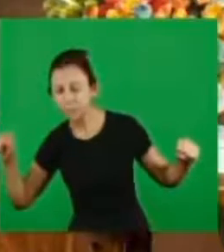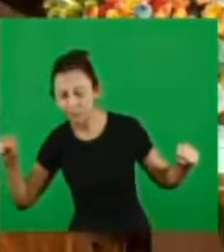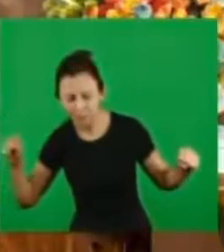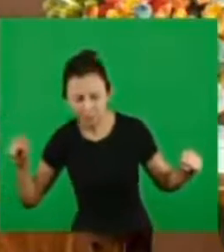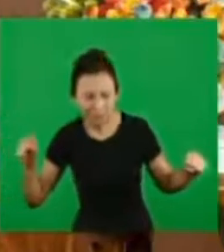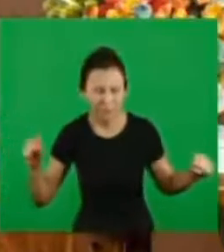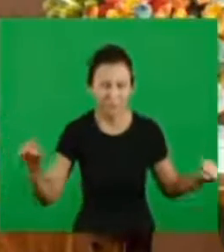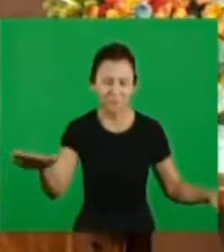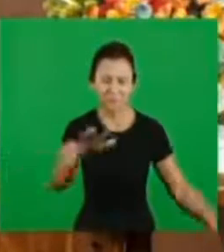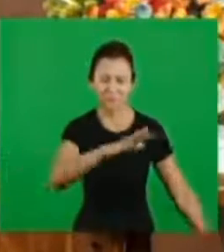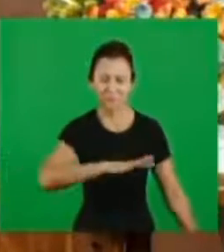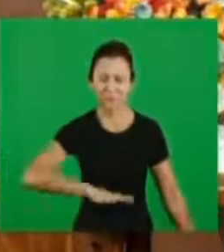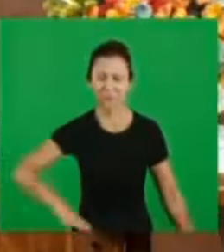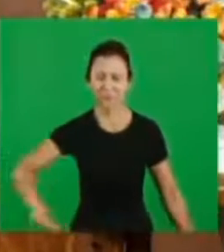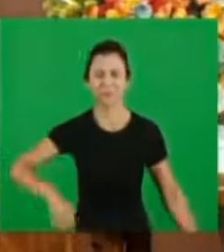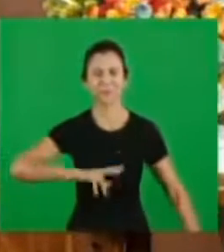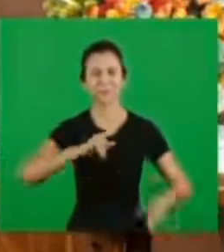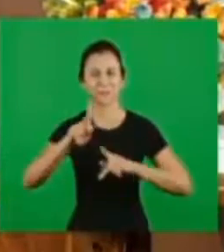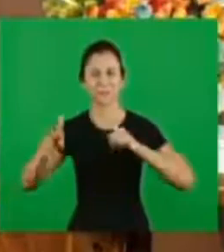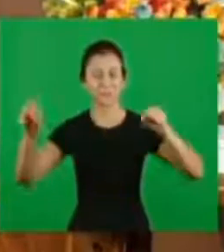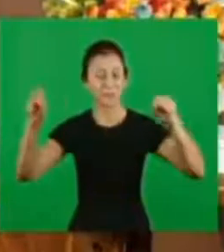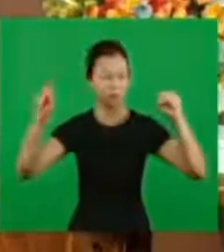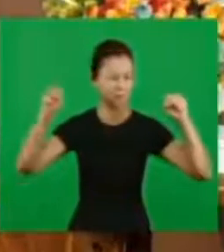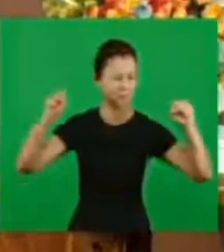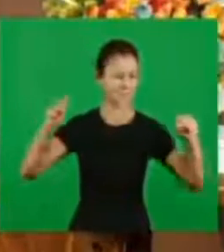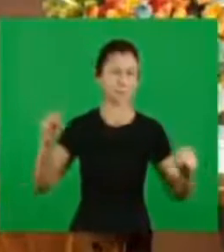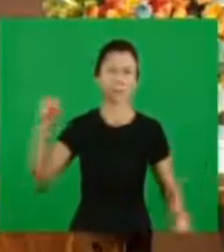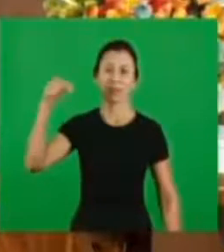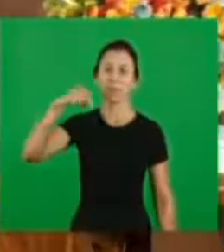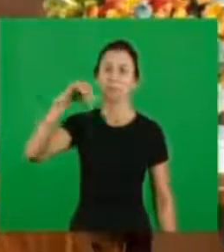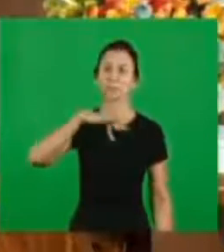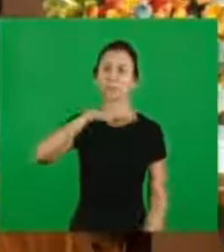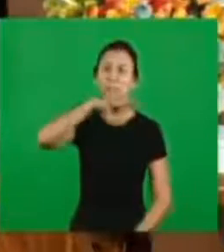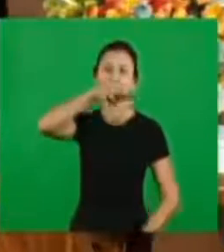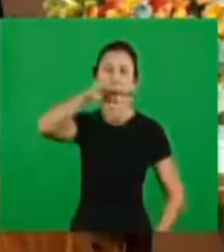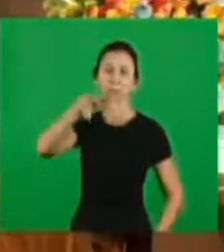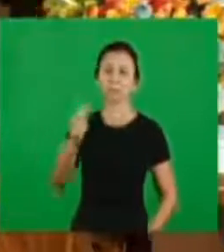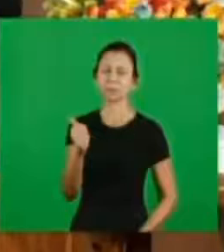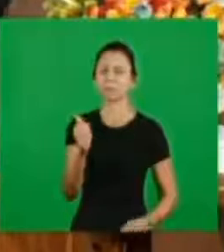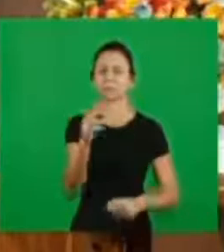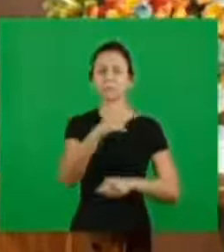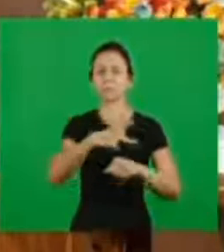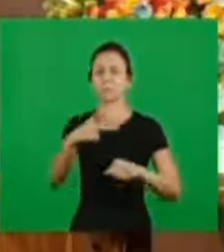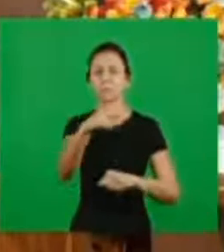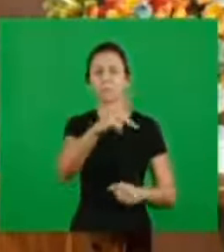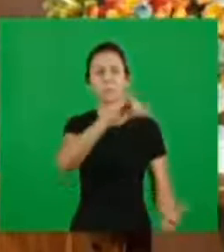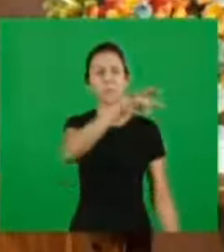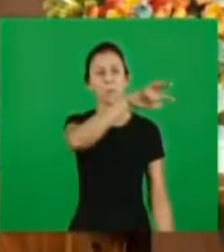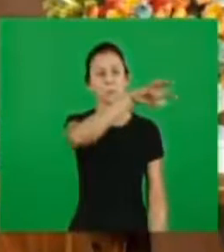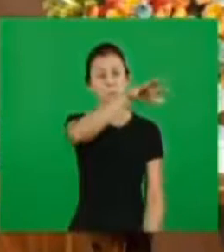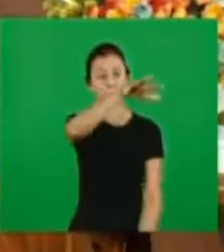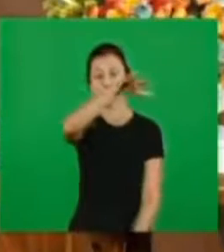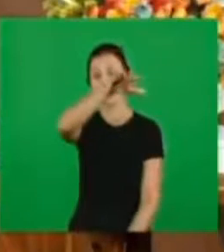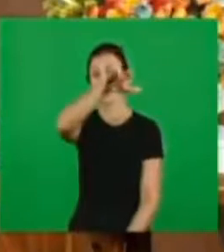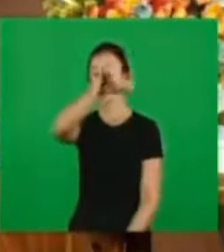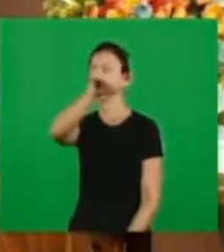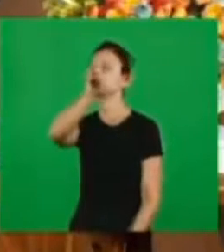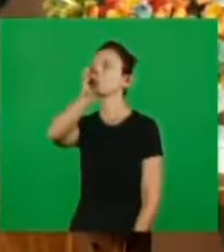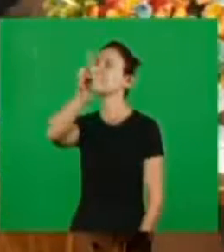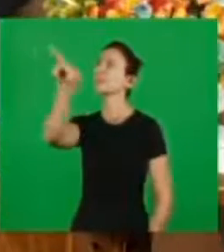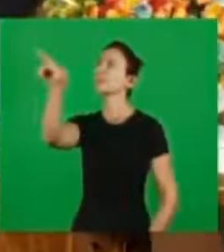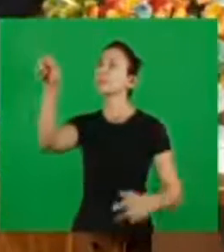sees everyone that is there are at the bottom. We are at a distance here. There are another distance there. But for